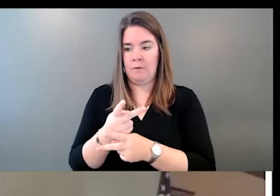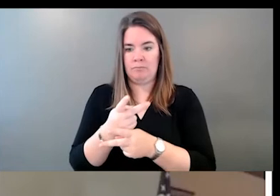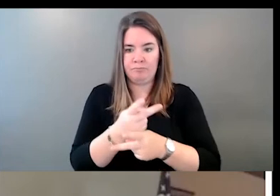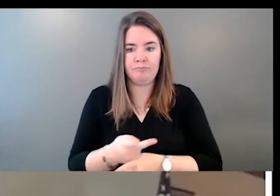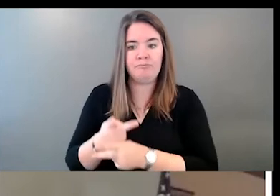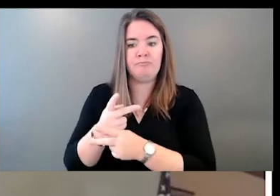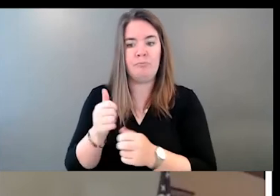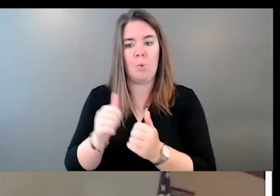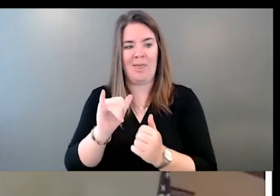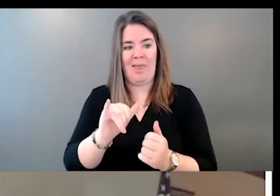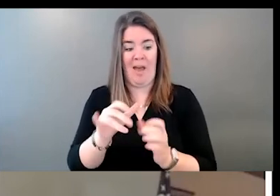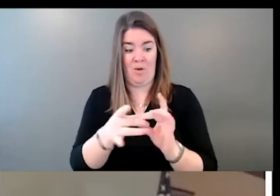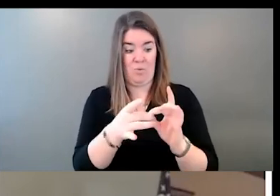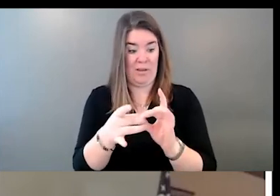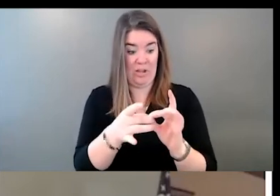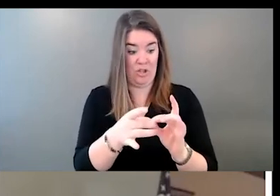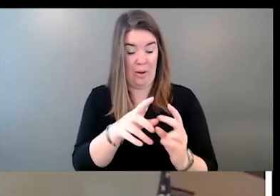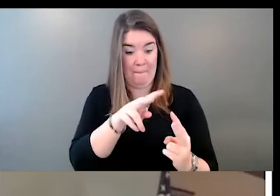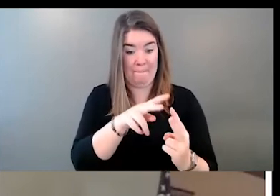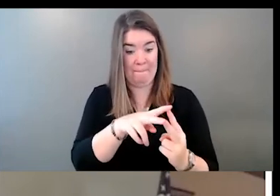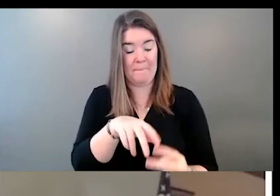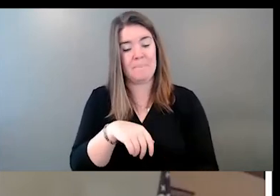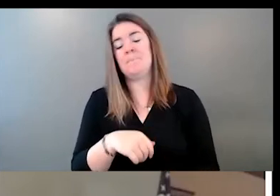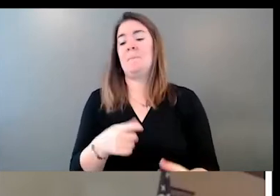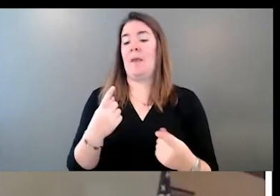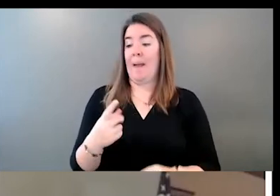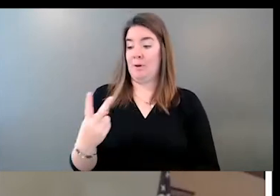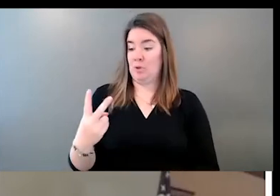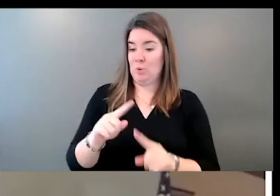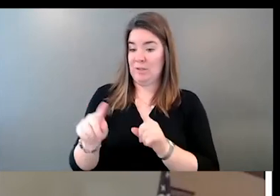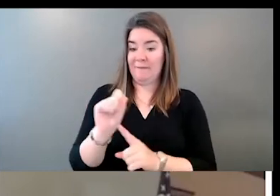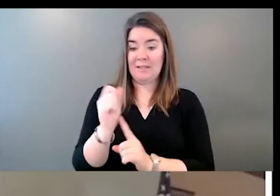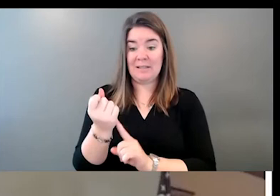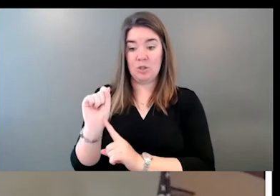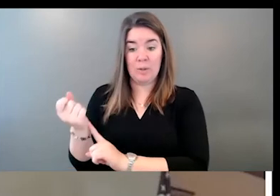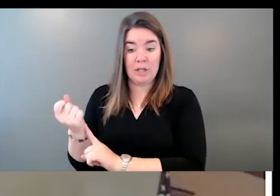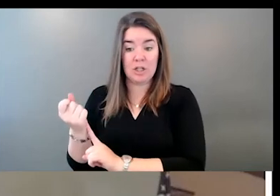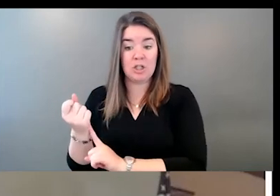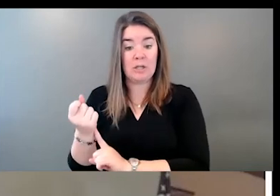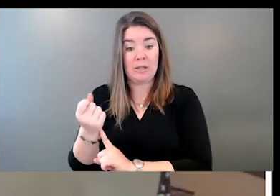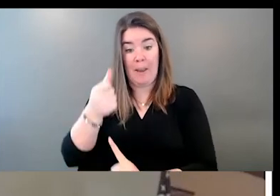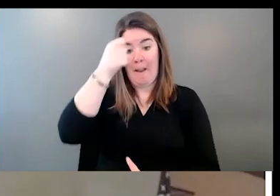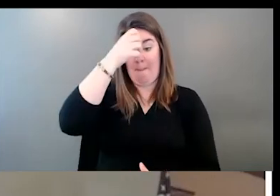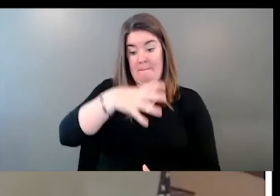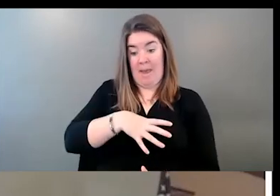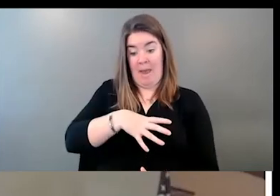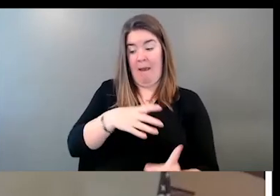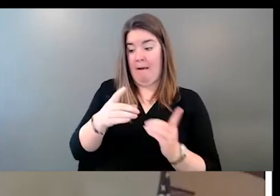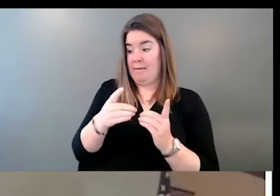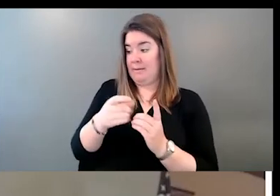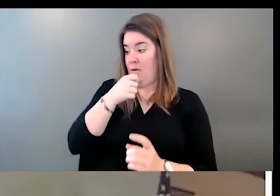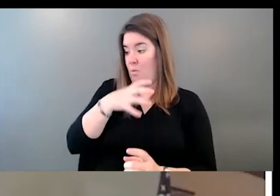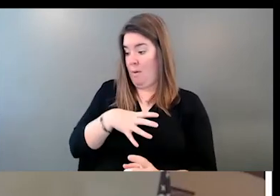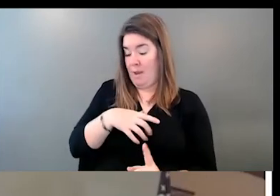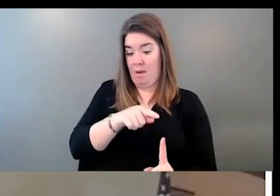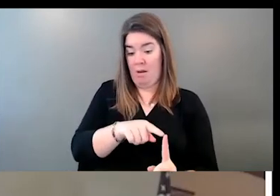2 separate cases, a man with a history of domestic violence killed 2 young children. In 1 case, the man